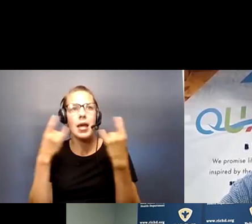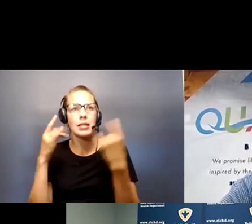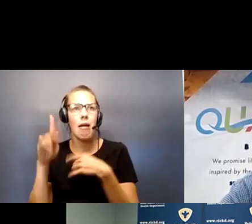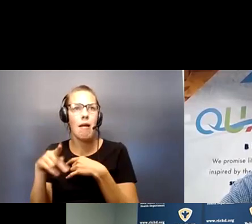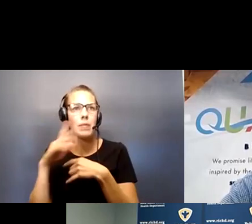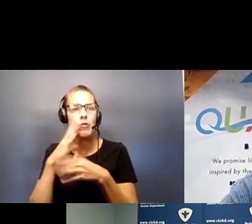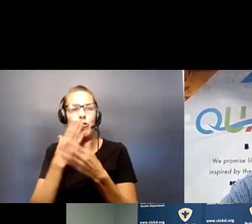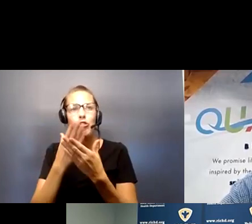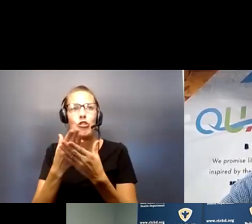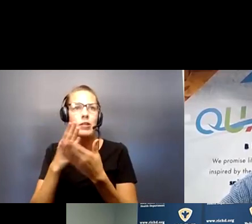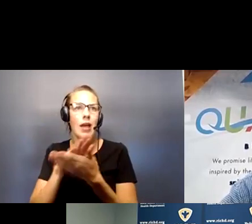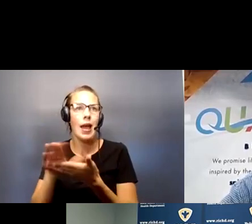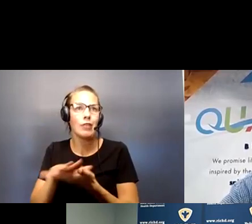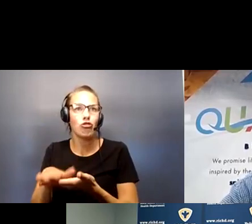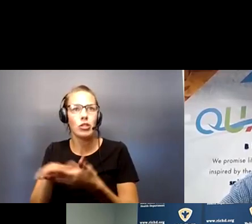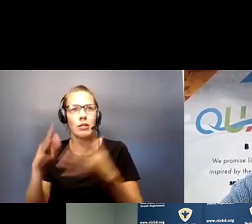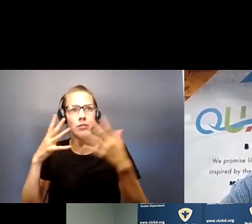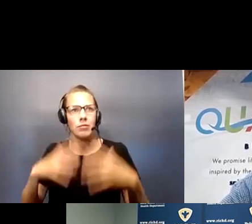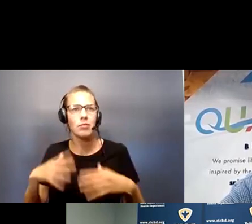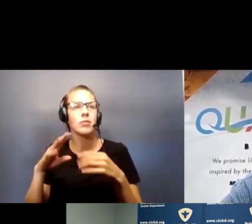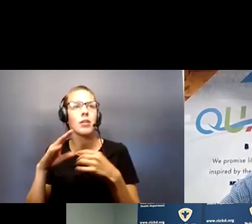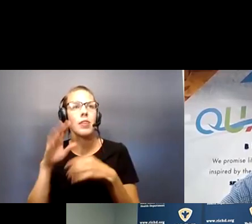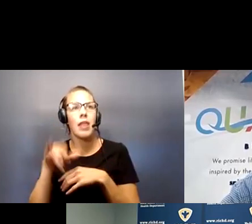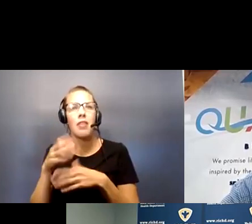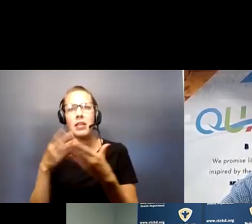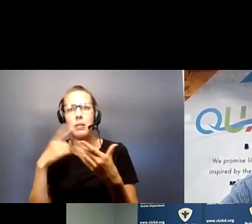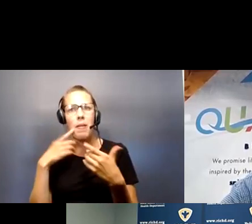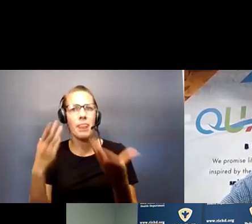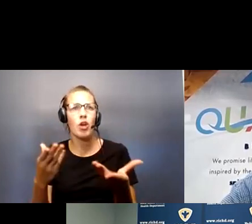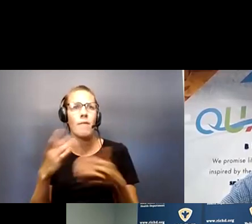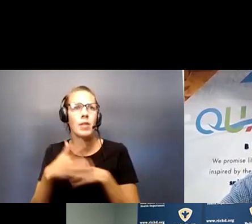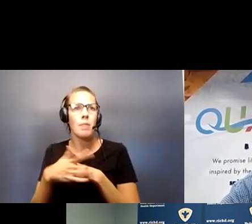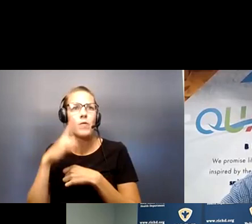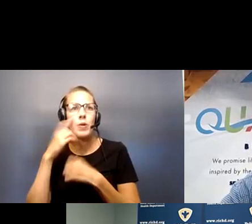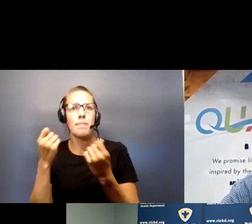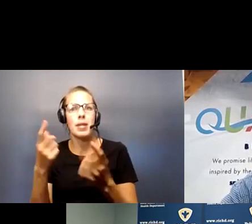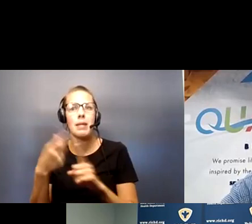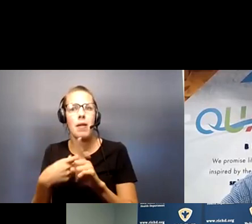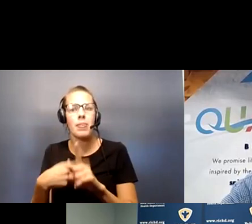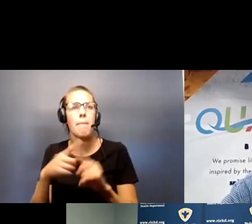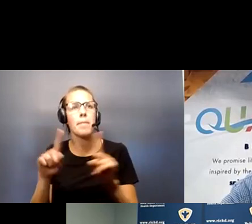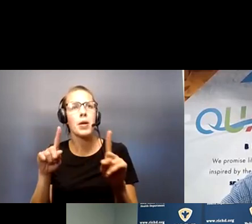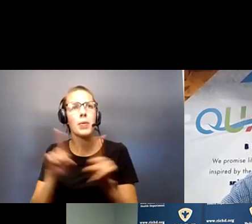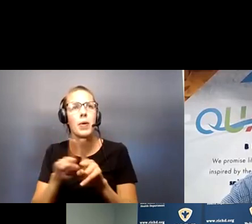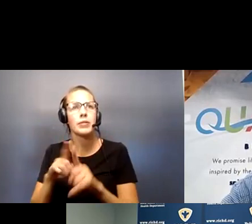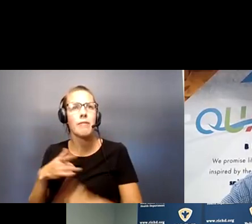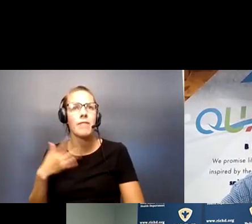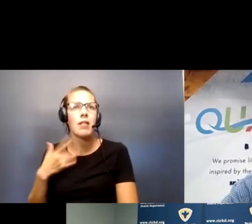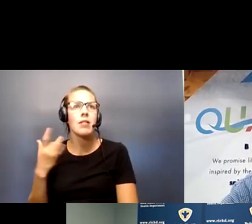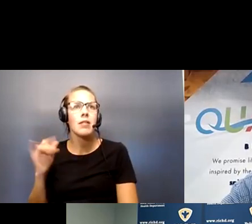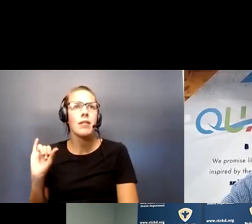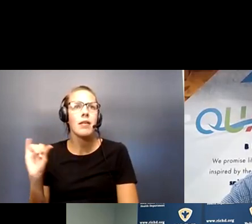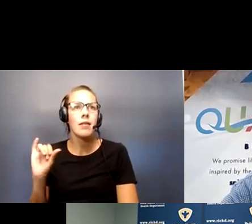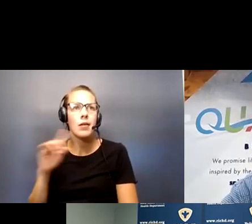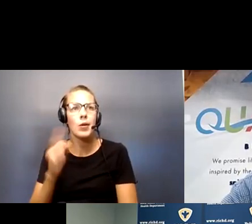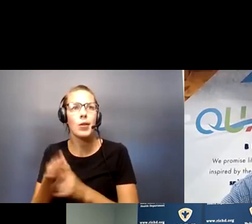good hygiene, these things have been out there for months. But we also felt that it was the